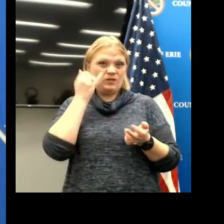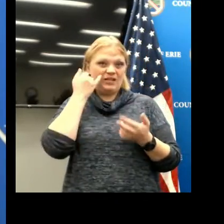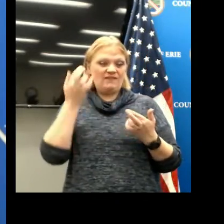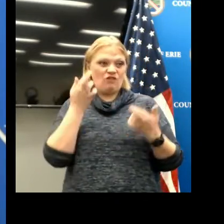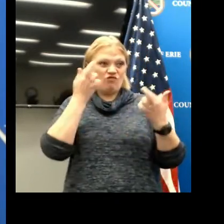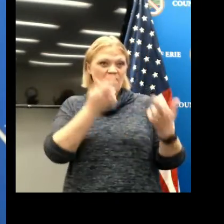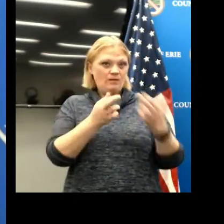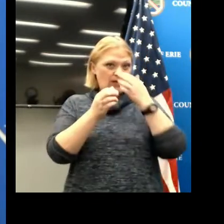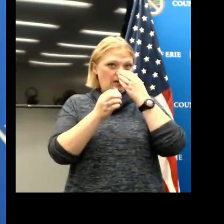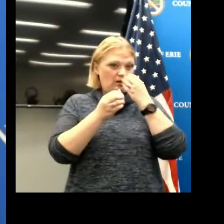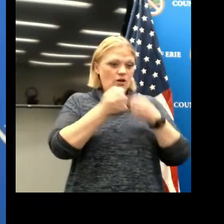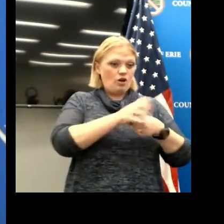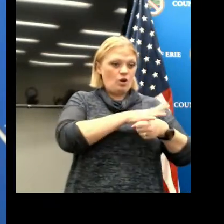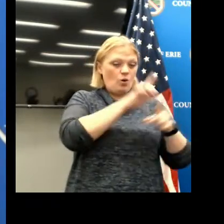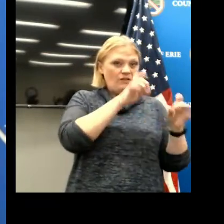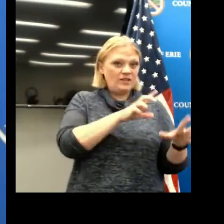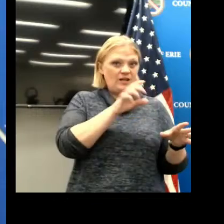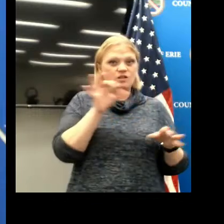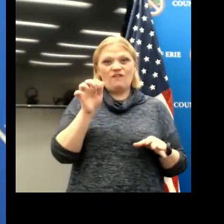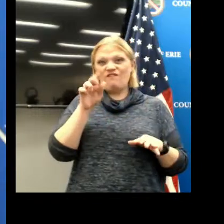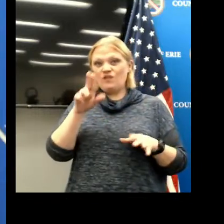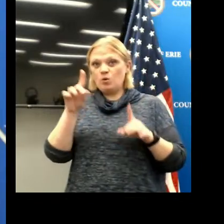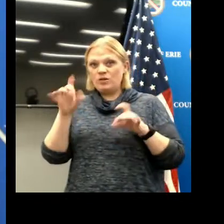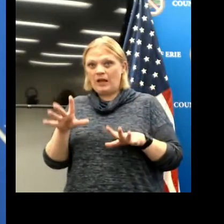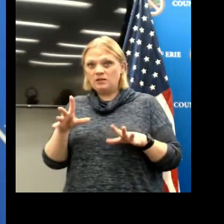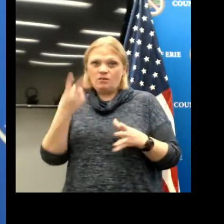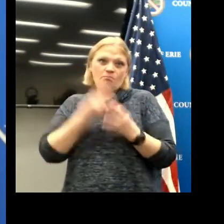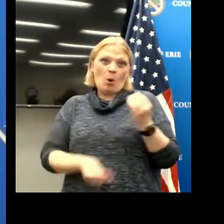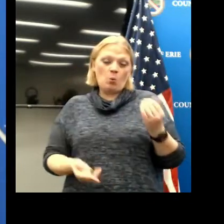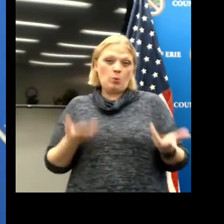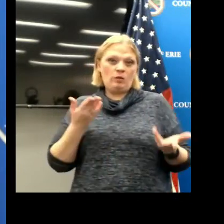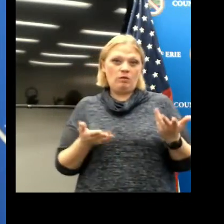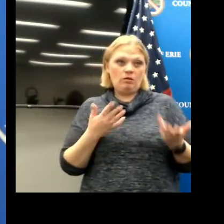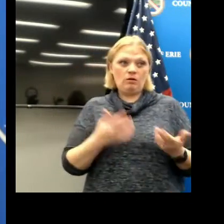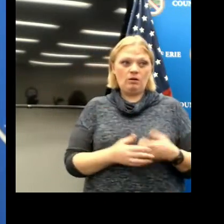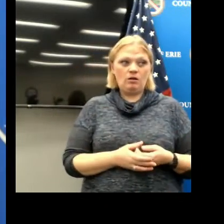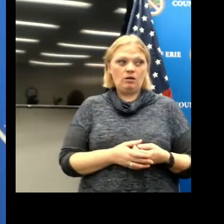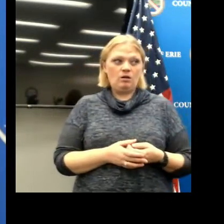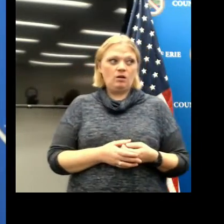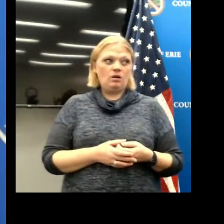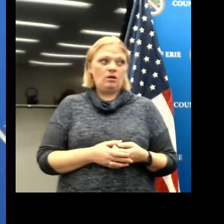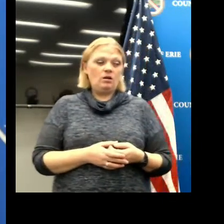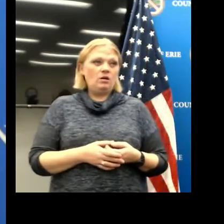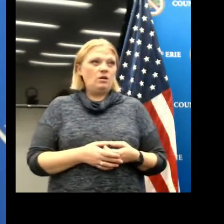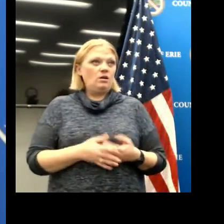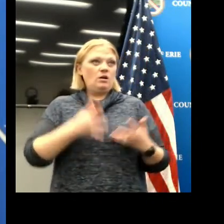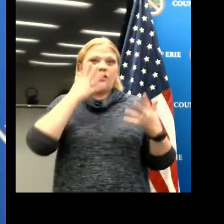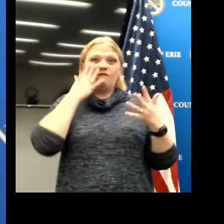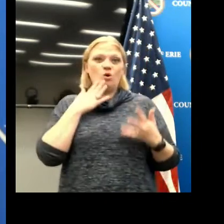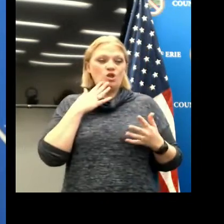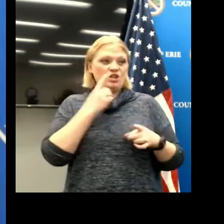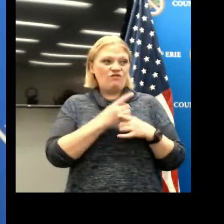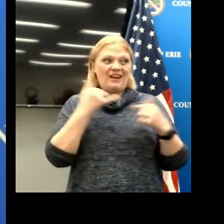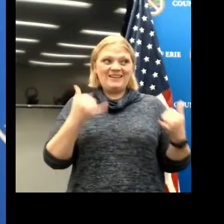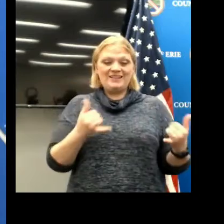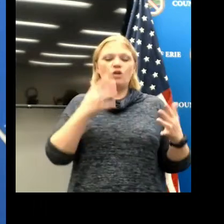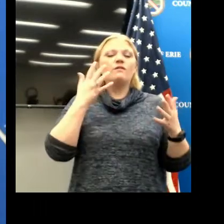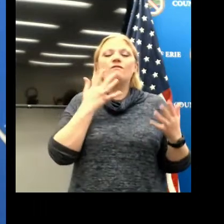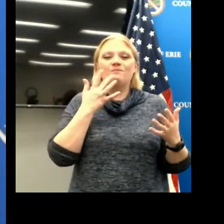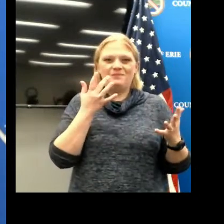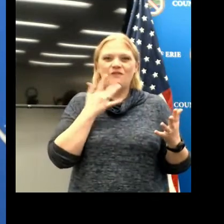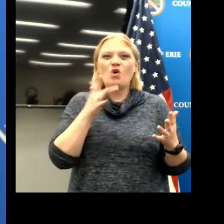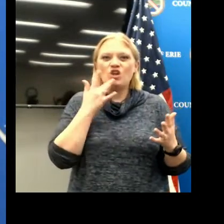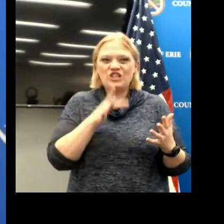recommend getting a COVID test or a flu test or both. Fortunately, right now, we're not in peak flu season yet. We are